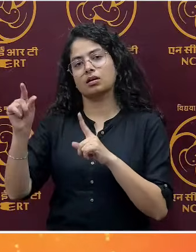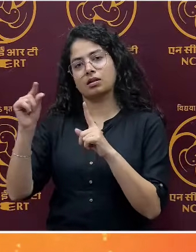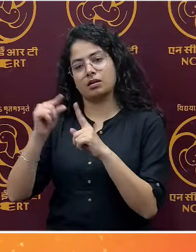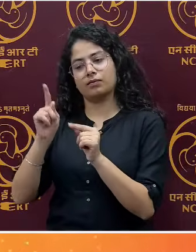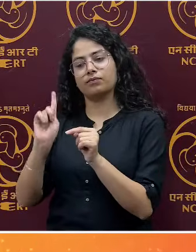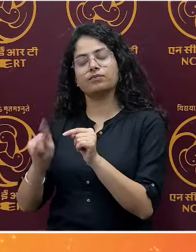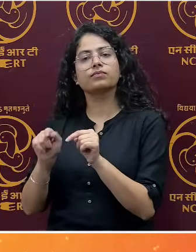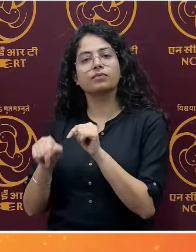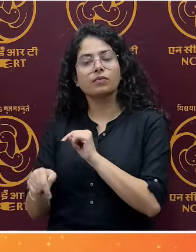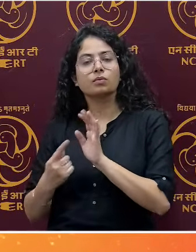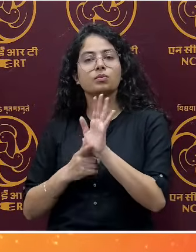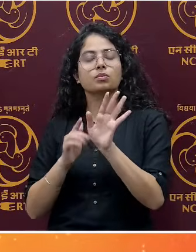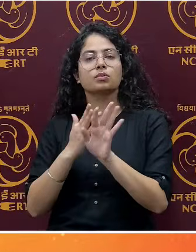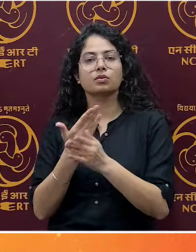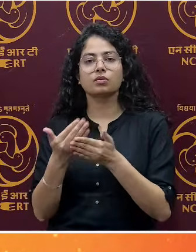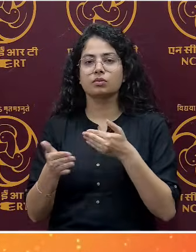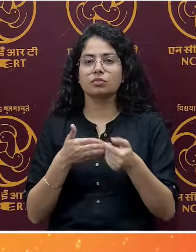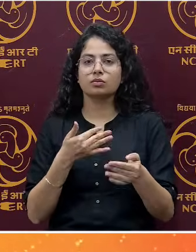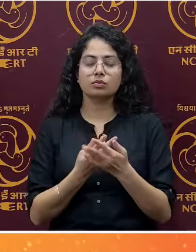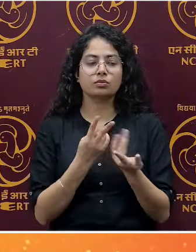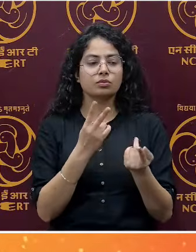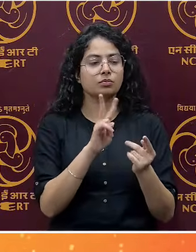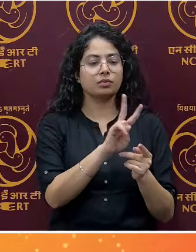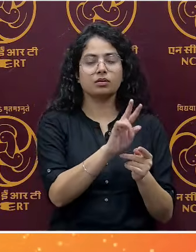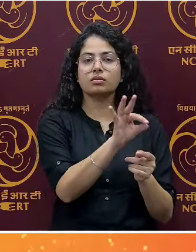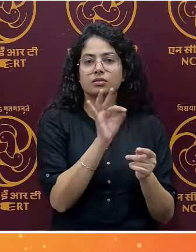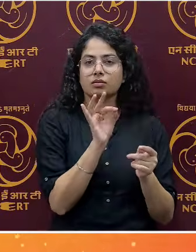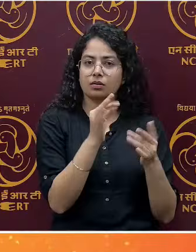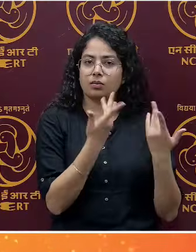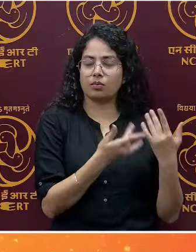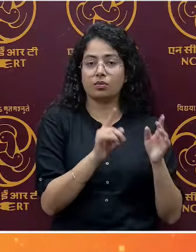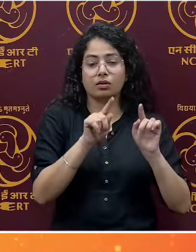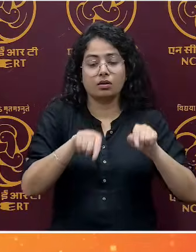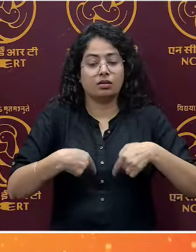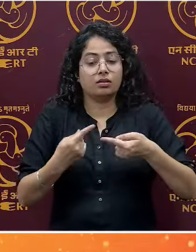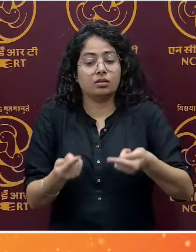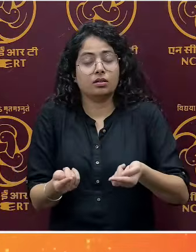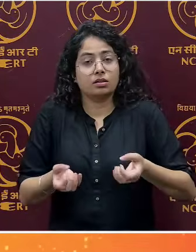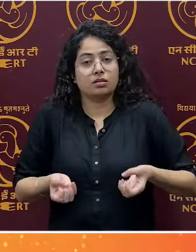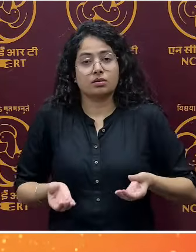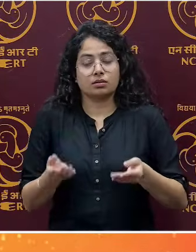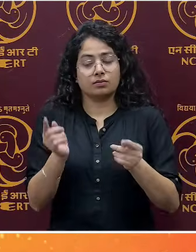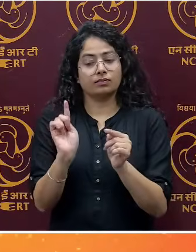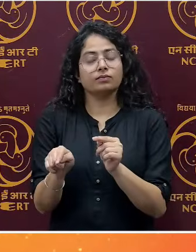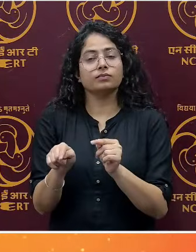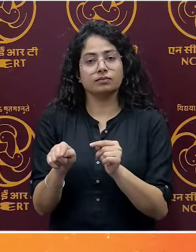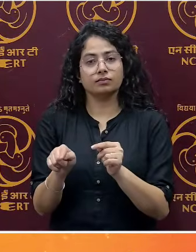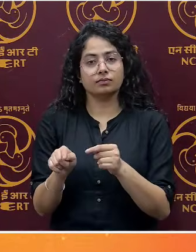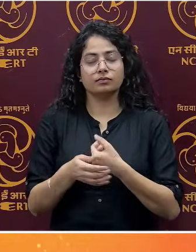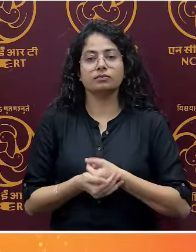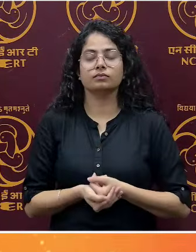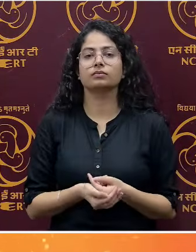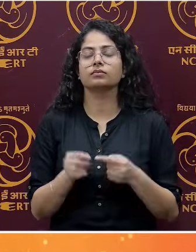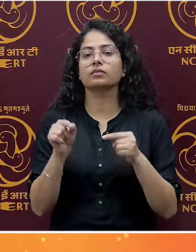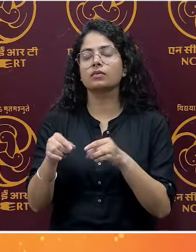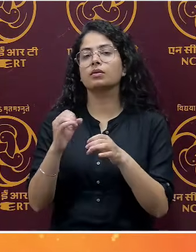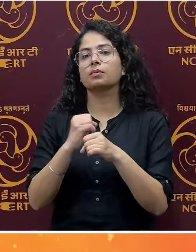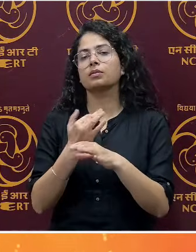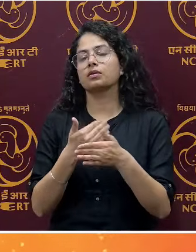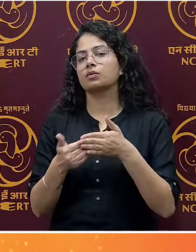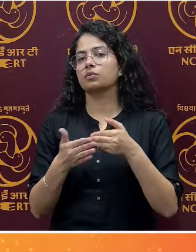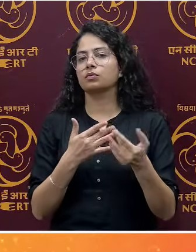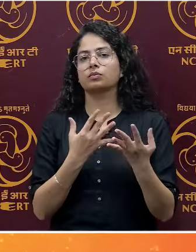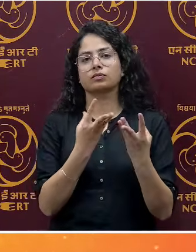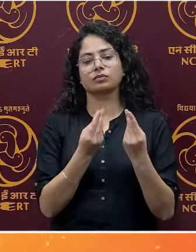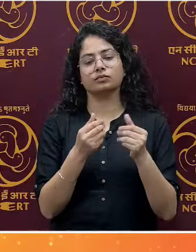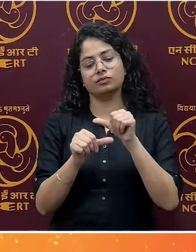that select the variables which we have already done. Now we have to click on start. So then it is going to generate the values step